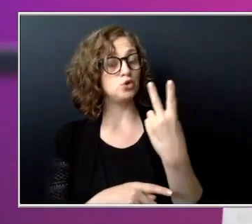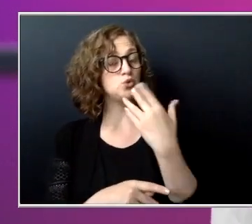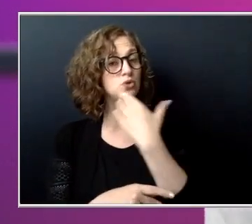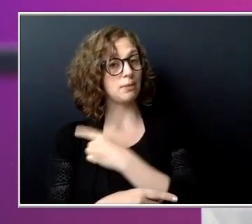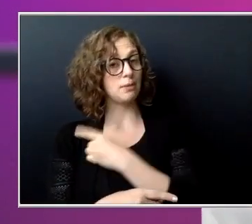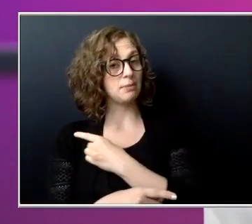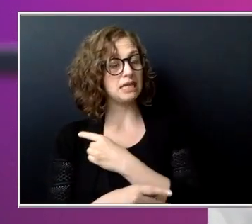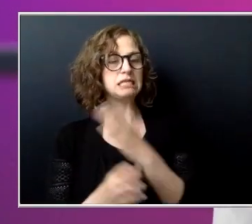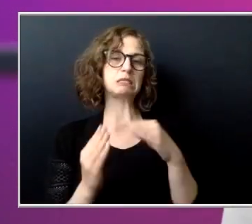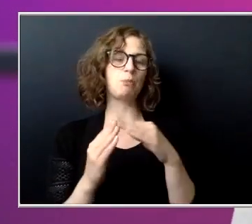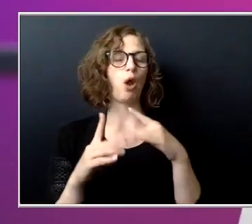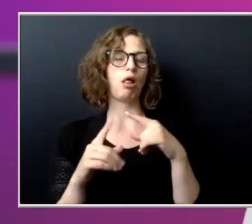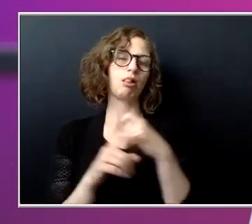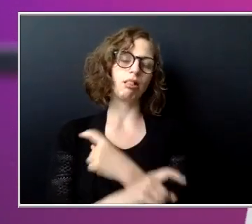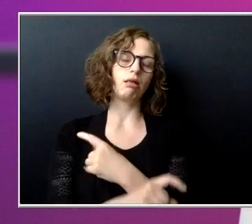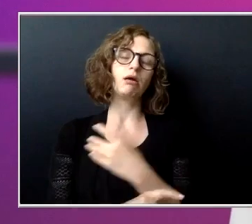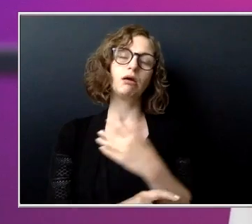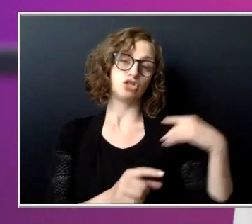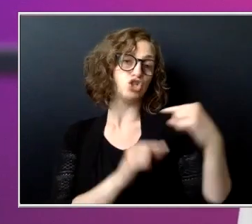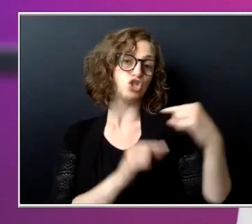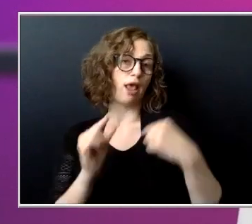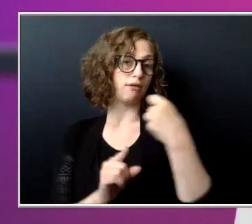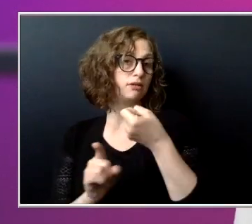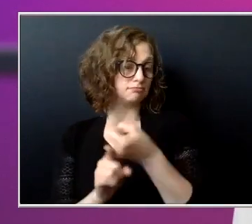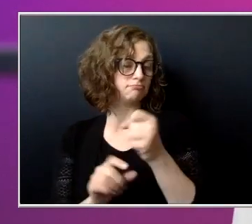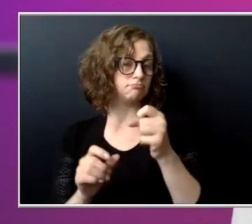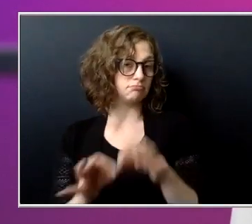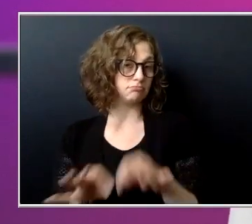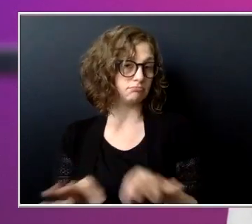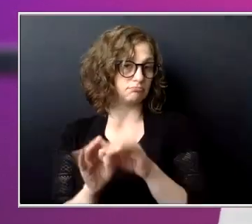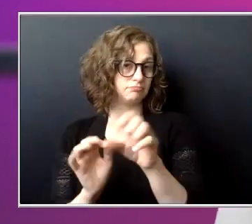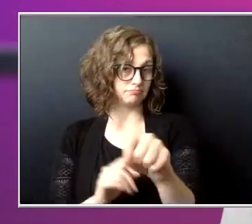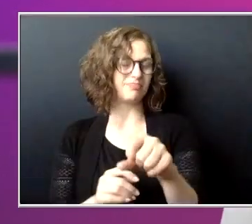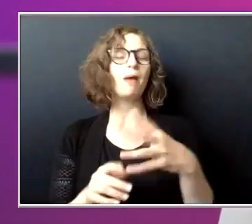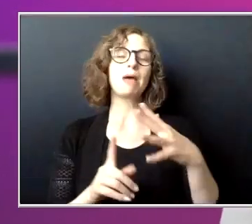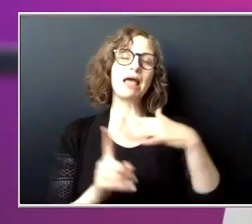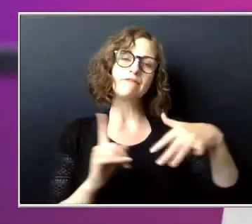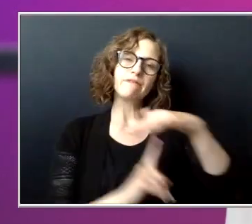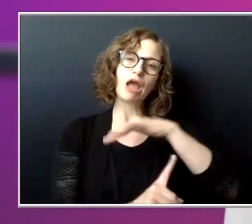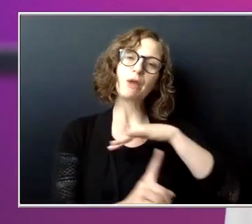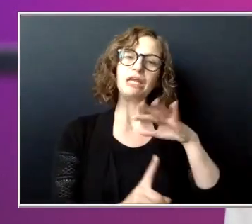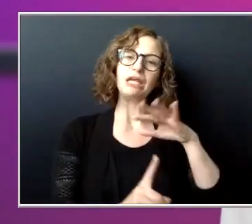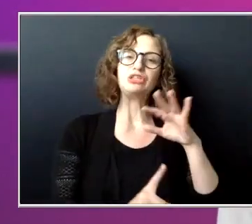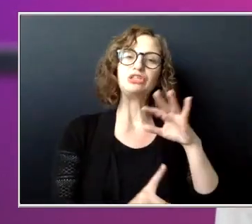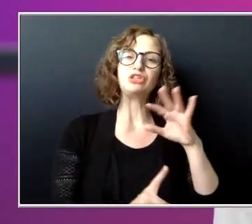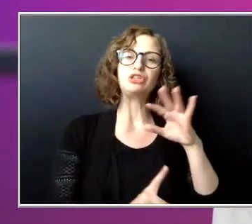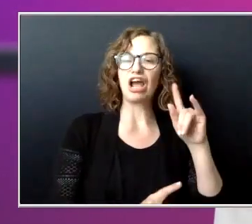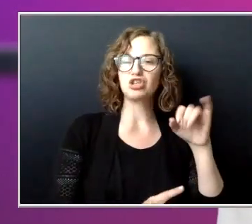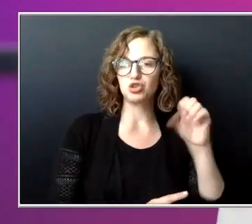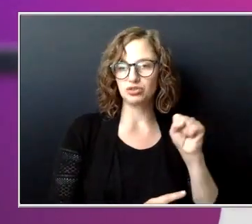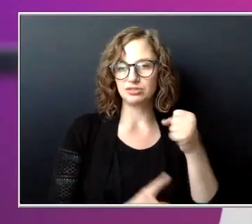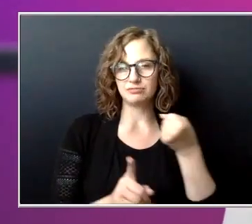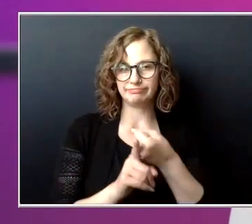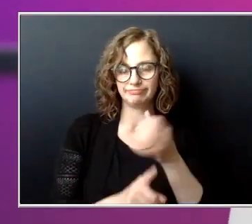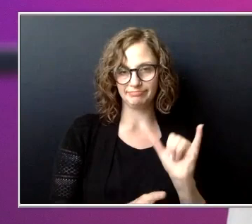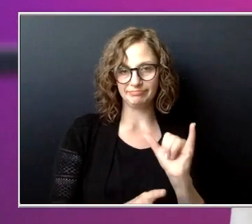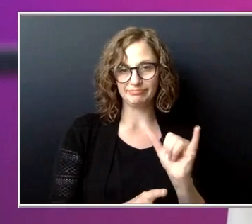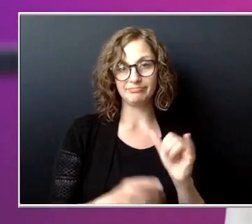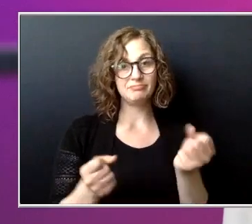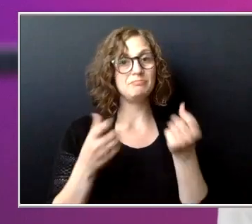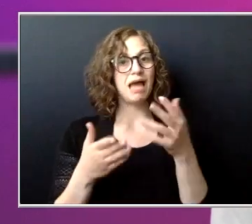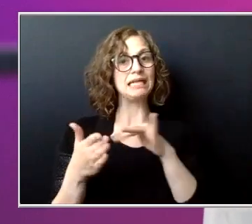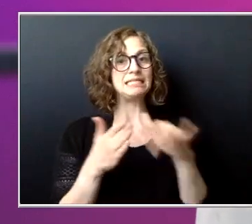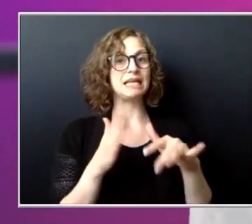role. The environmental factors also are there. So there have been large studies that have shown that people who live in lower